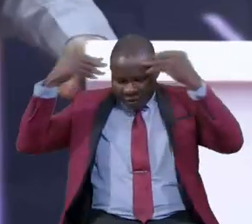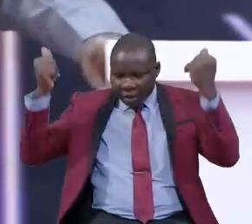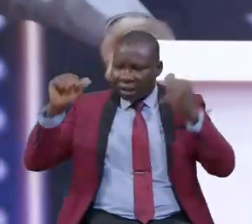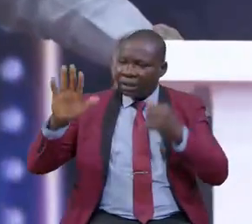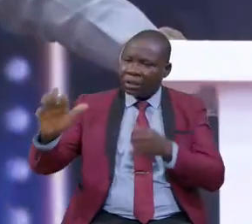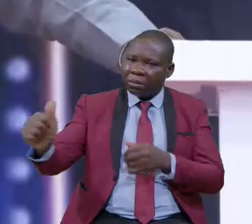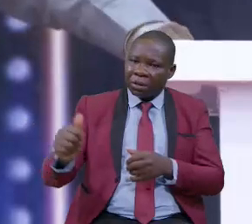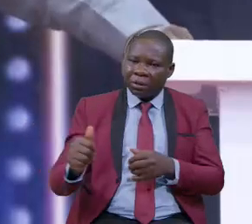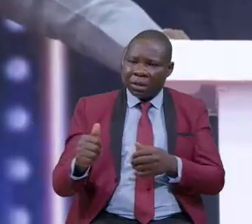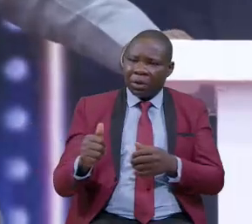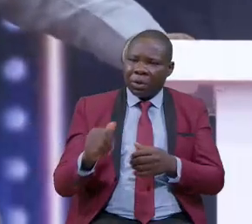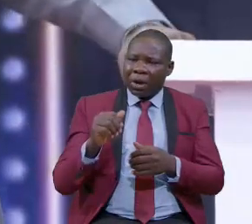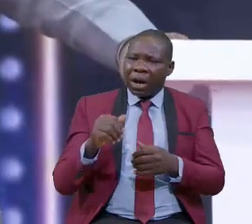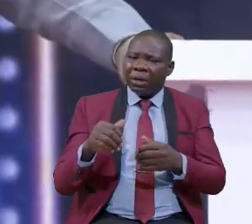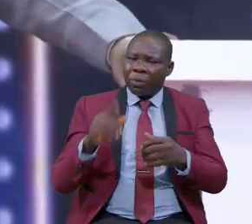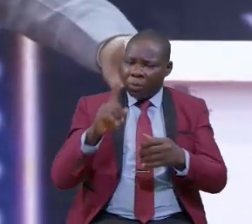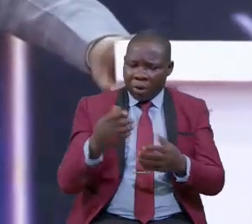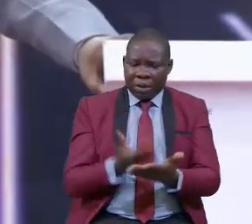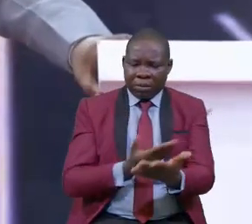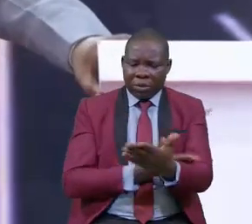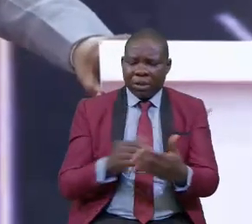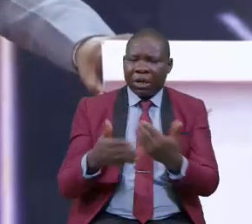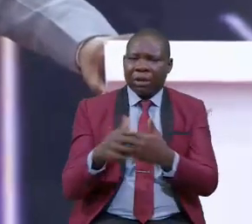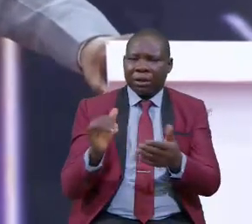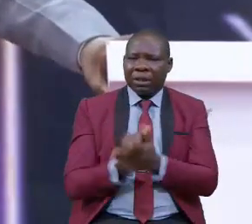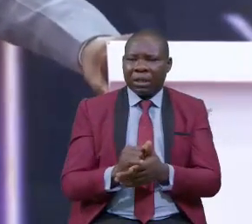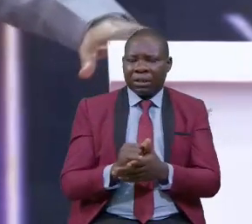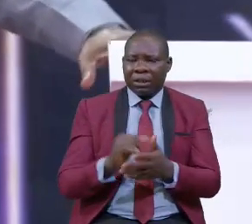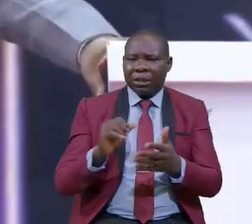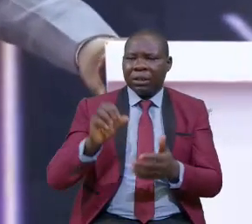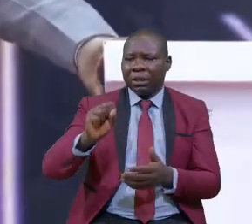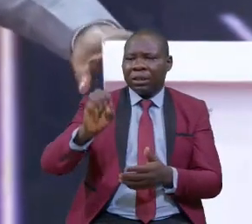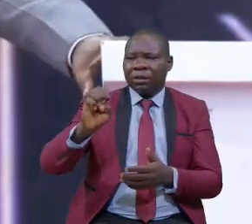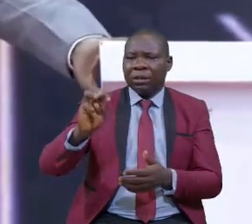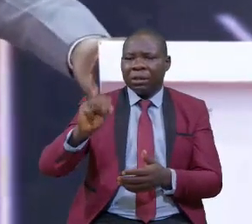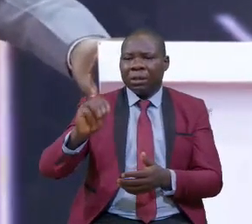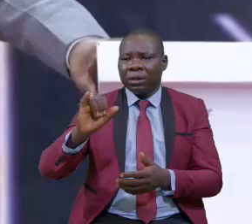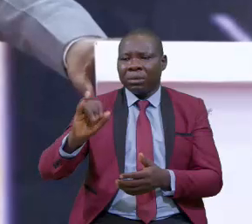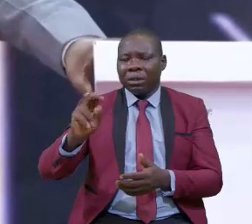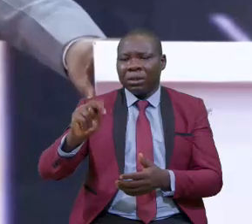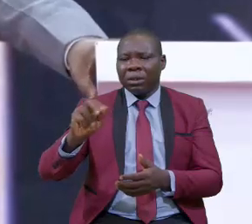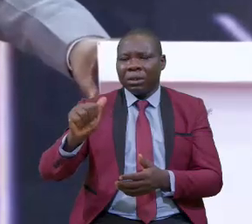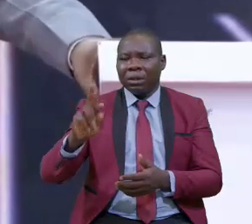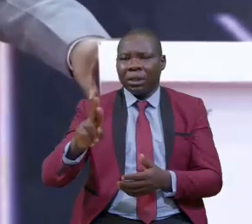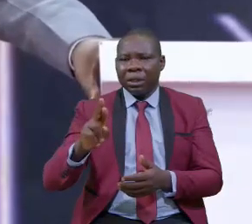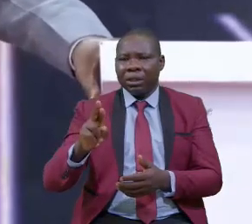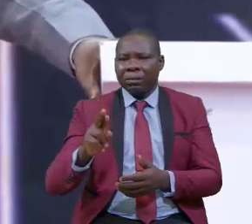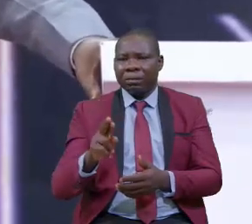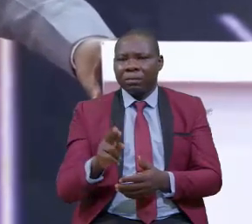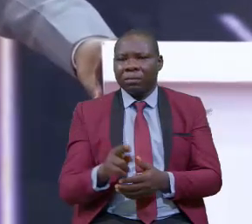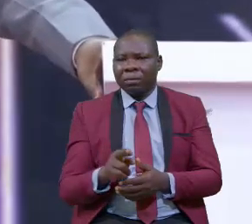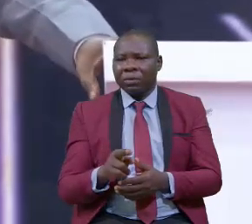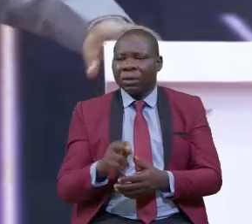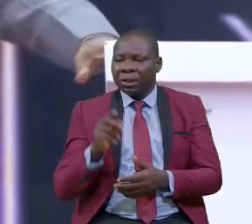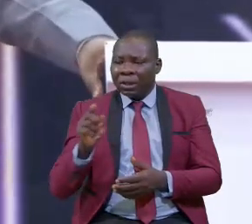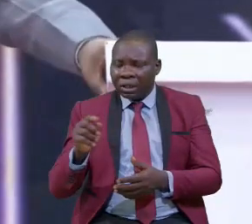he came to me. He could still talk and he could still remember what actually happened, but he was a